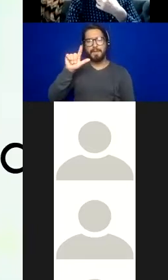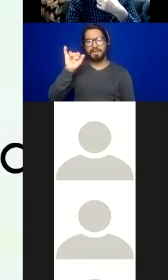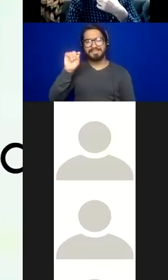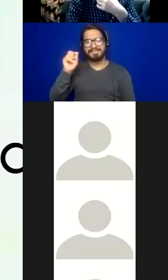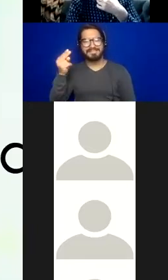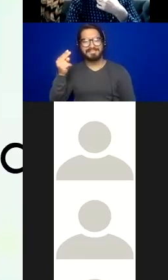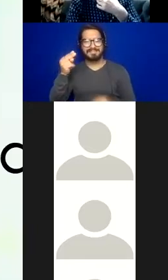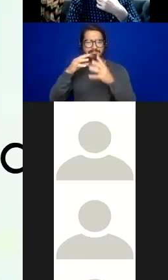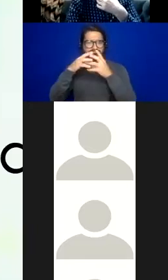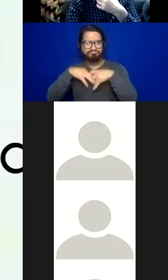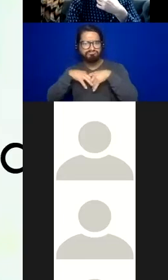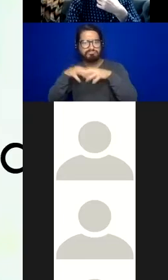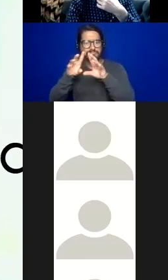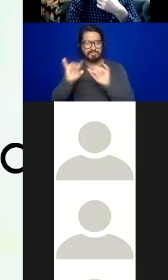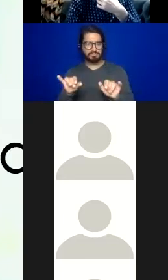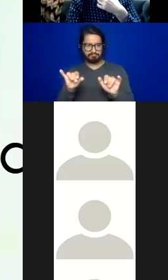here and now.